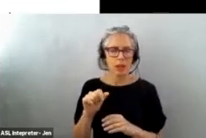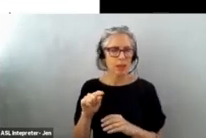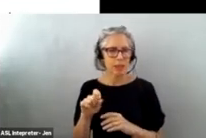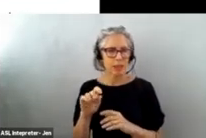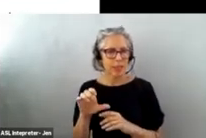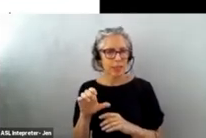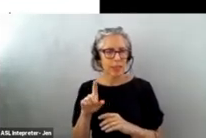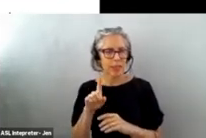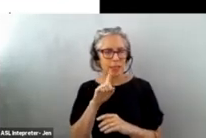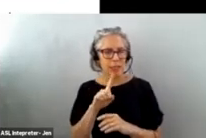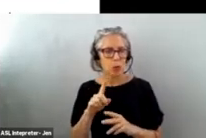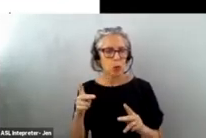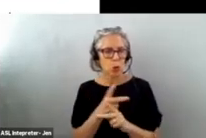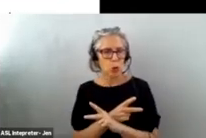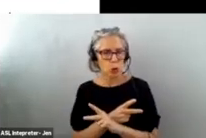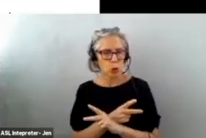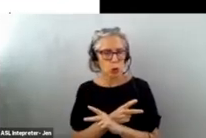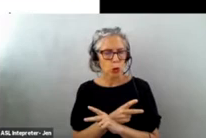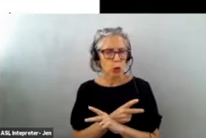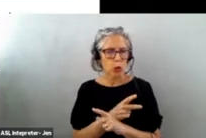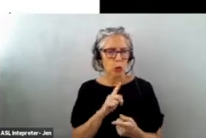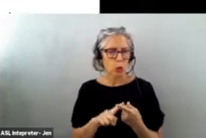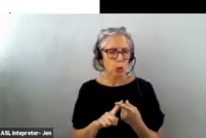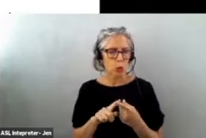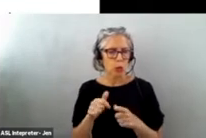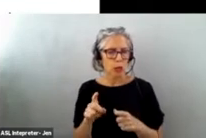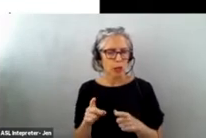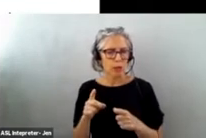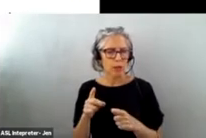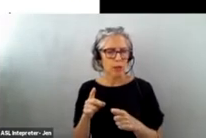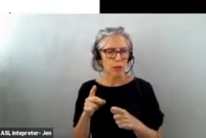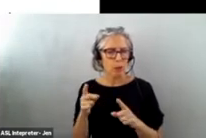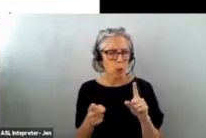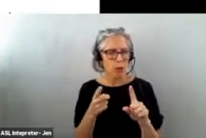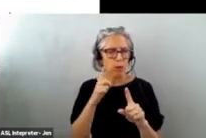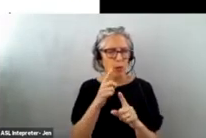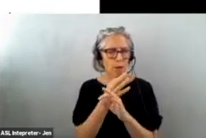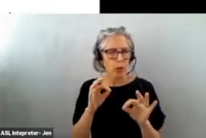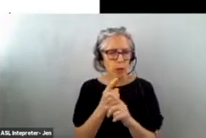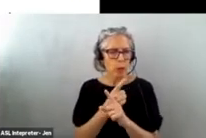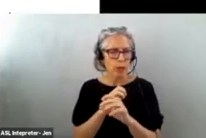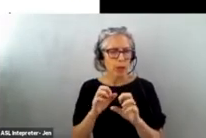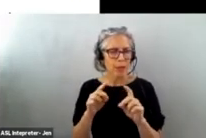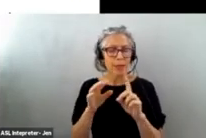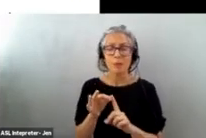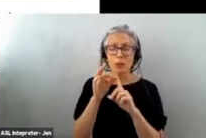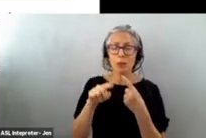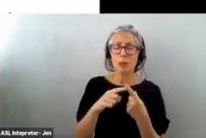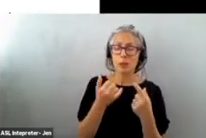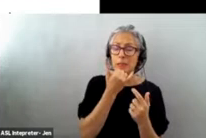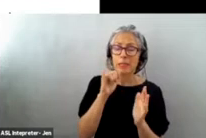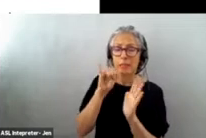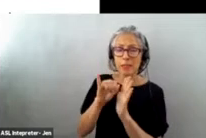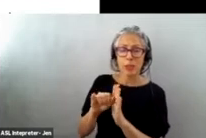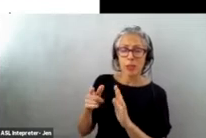is detrimental to a child's quest for a free, appropriate public education, especially when the misidentified